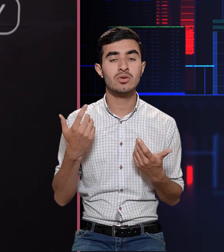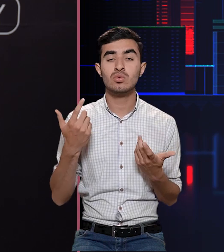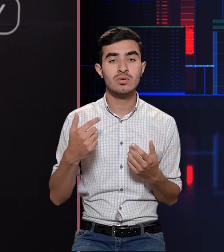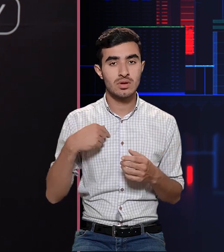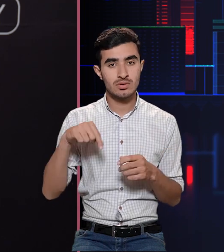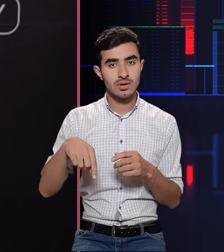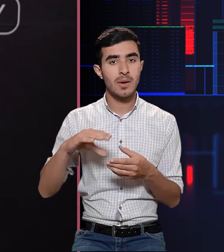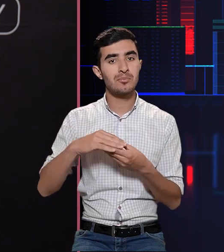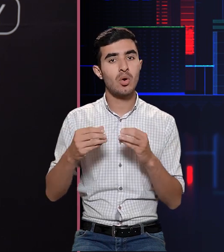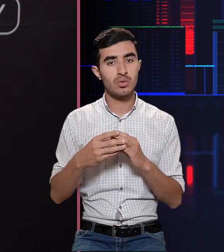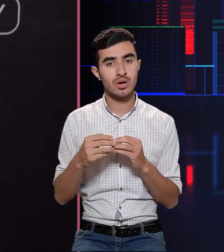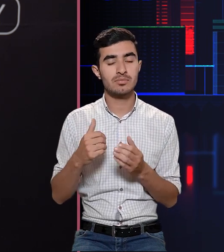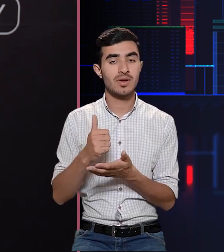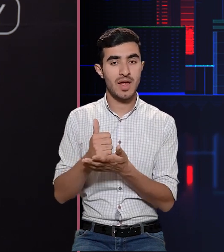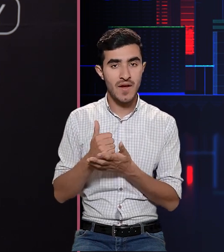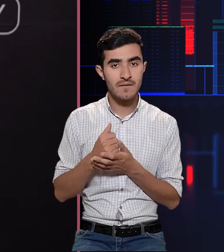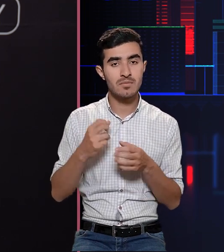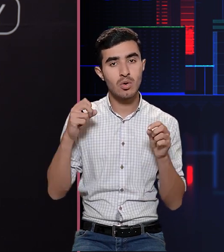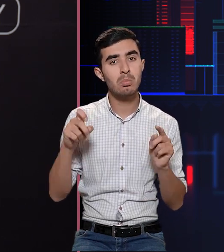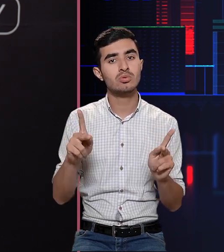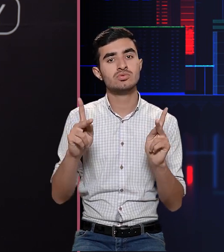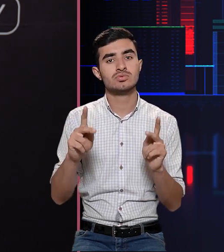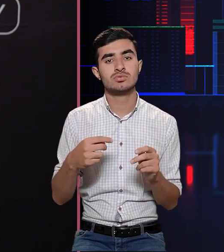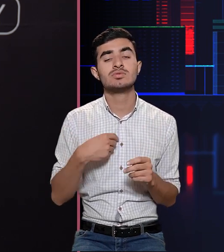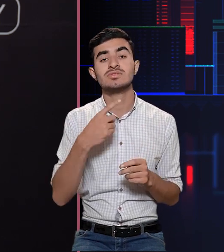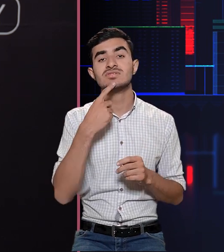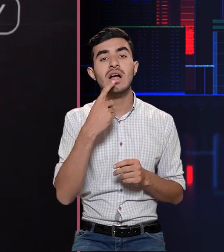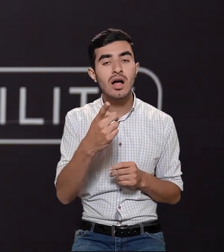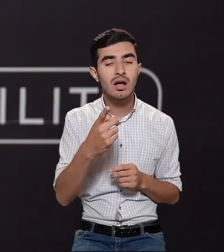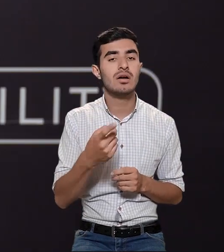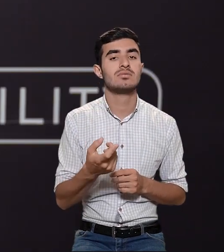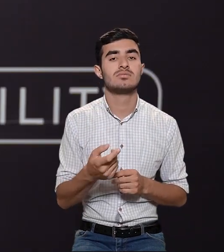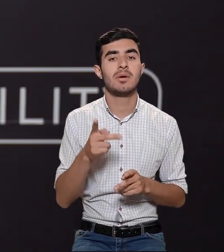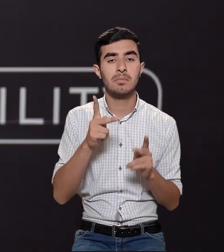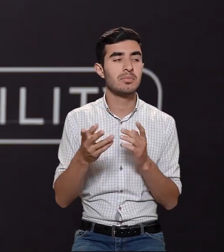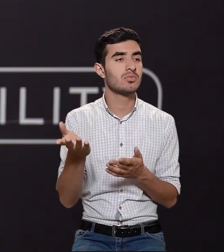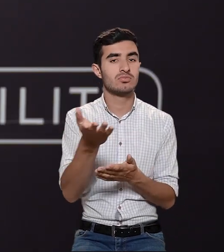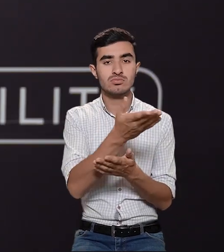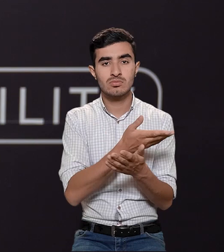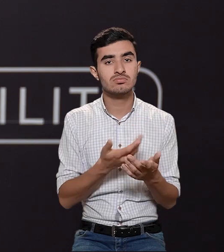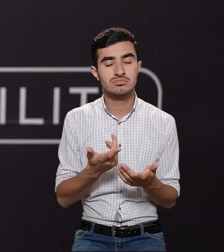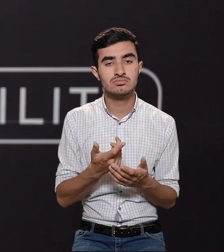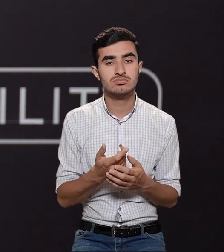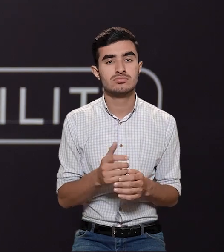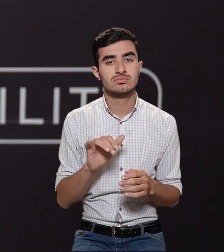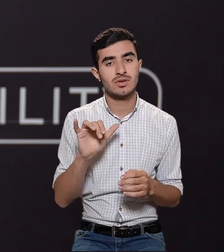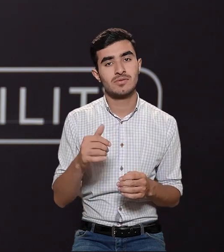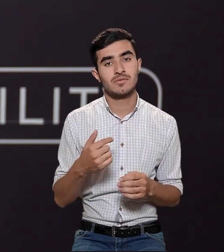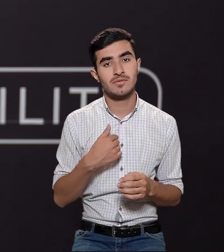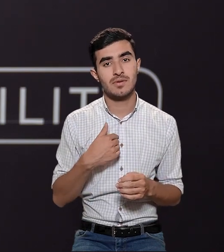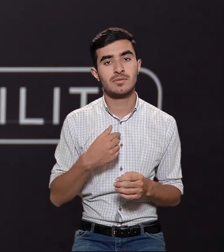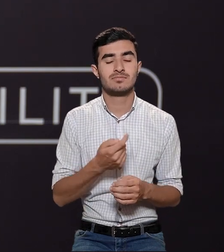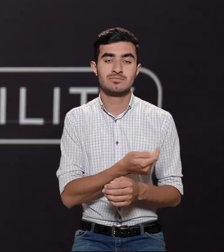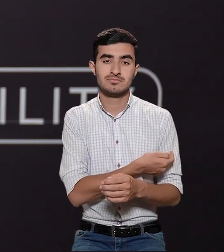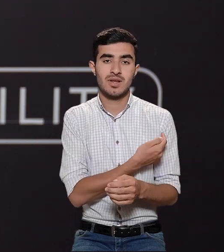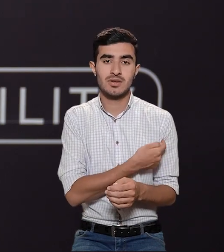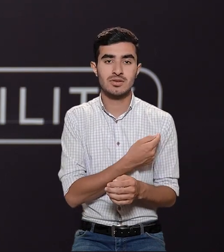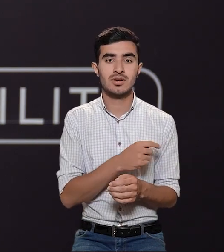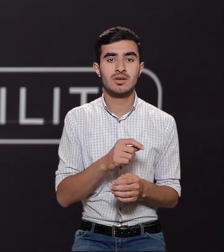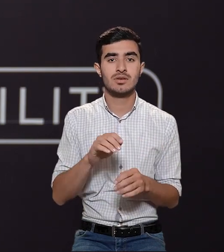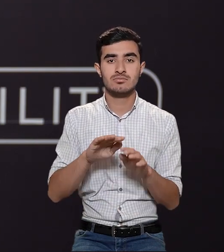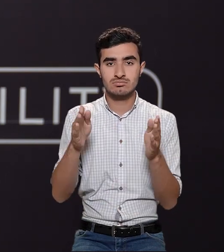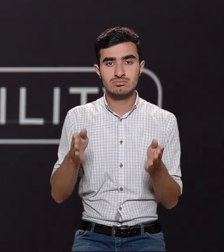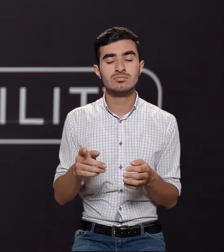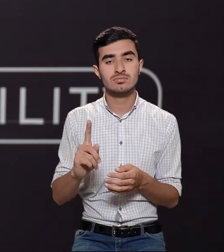the opportunity to tell our people around that medical profession is